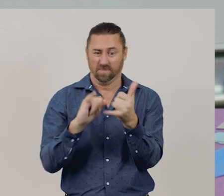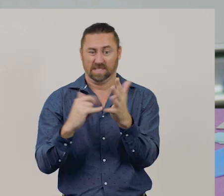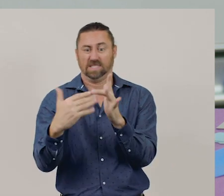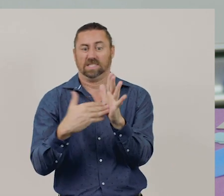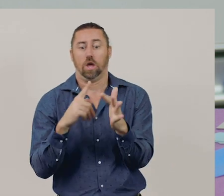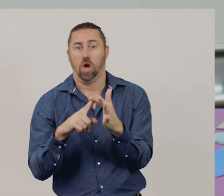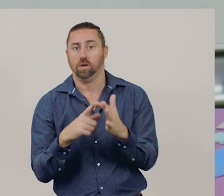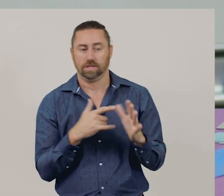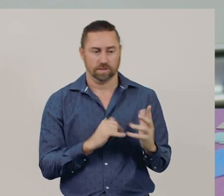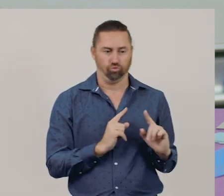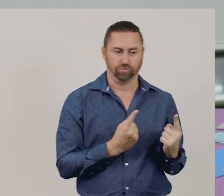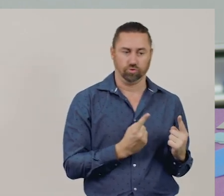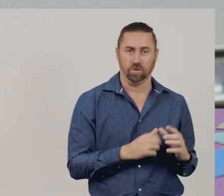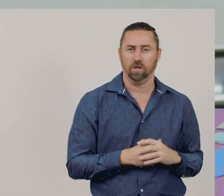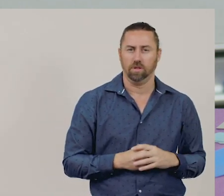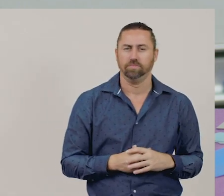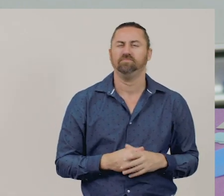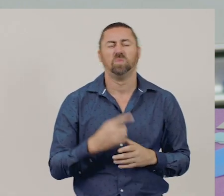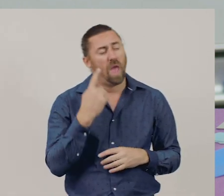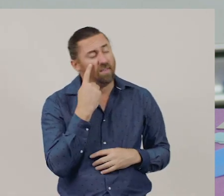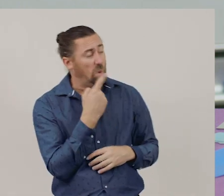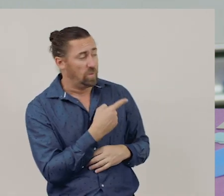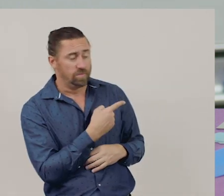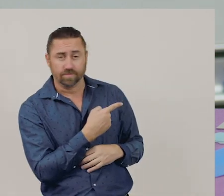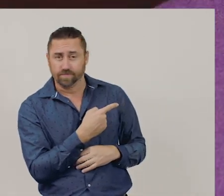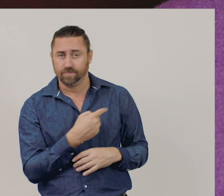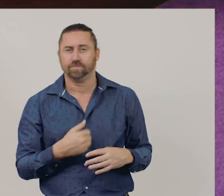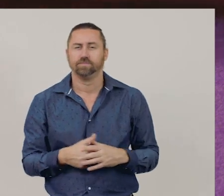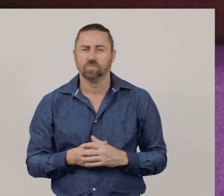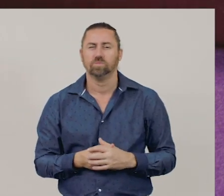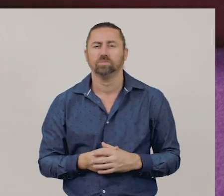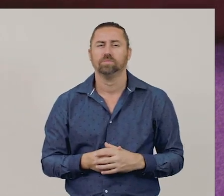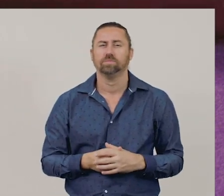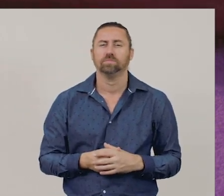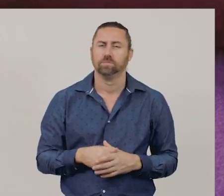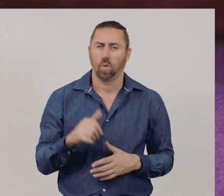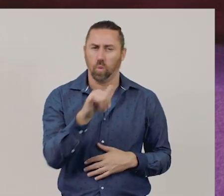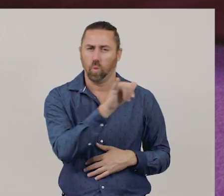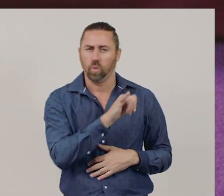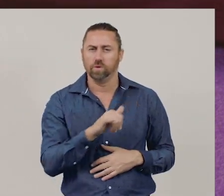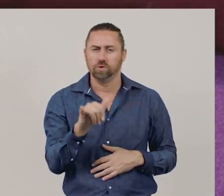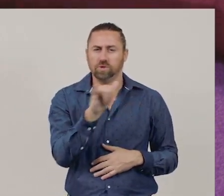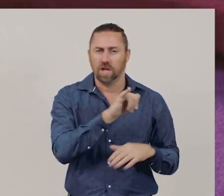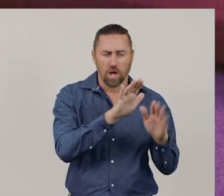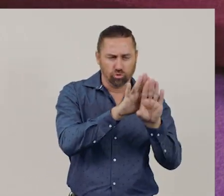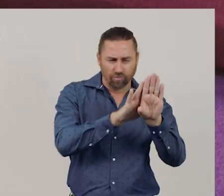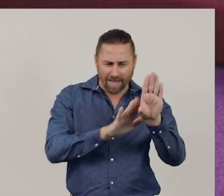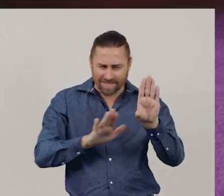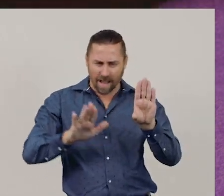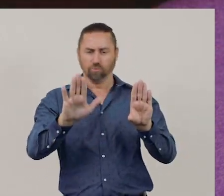shape. Let's look at these three designs. Which one shows translational